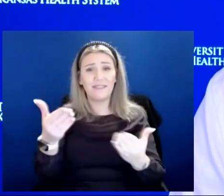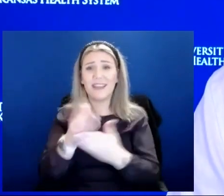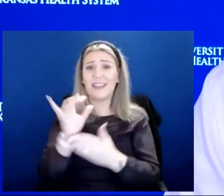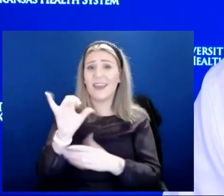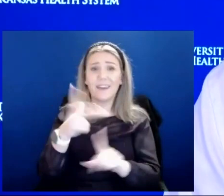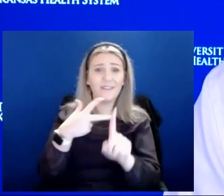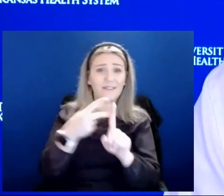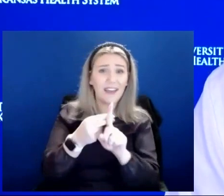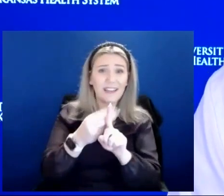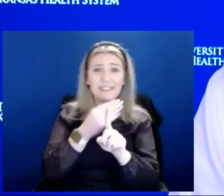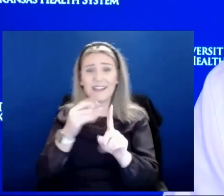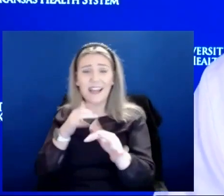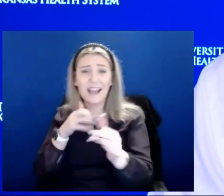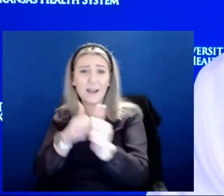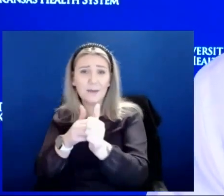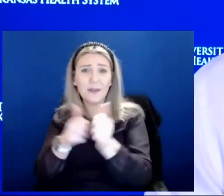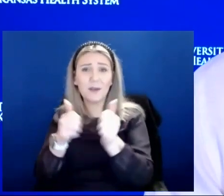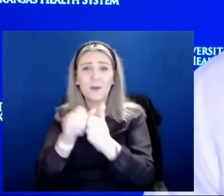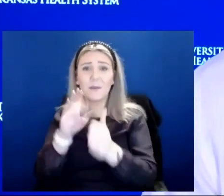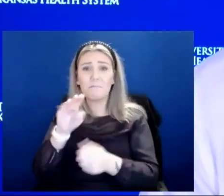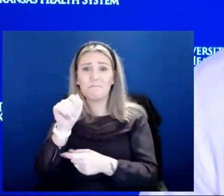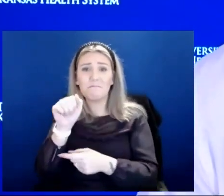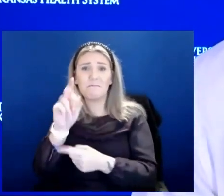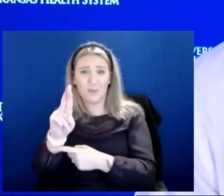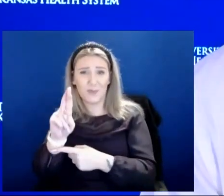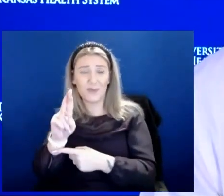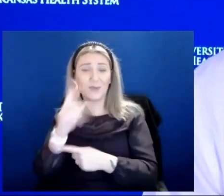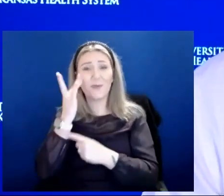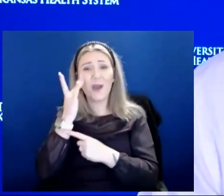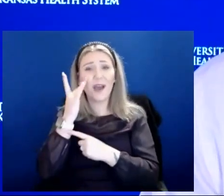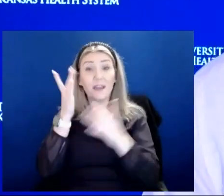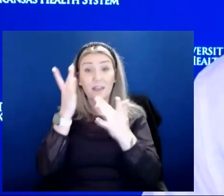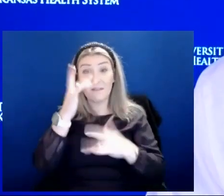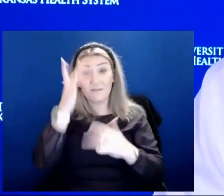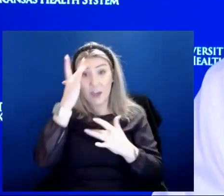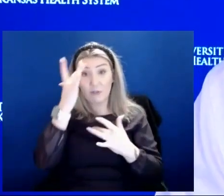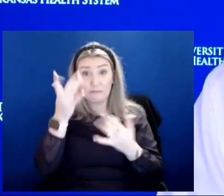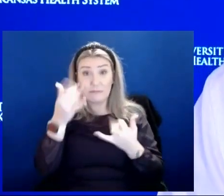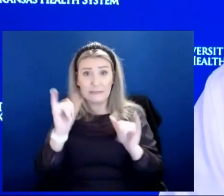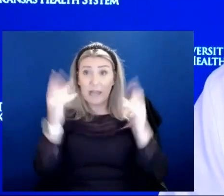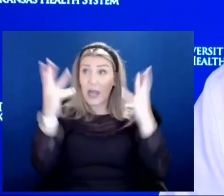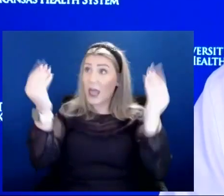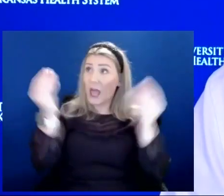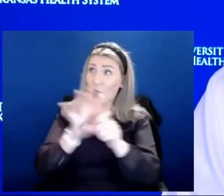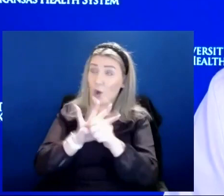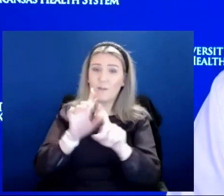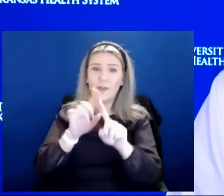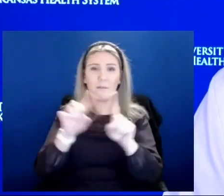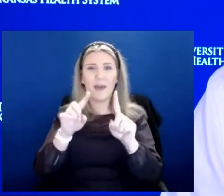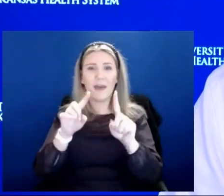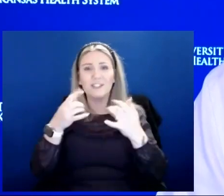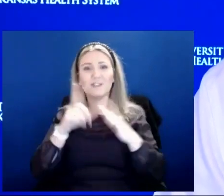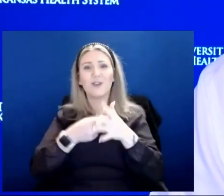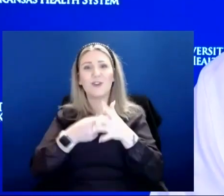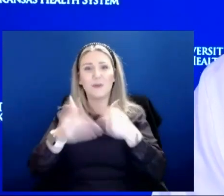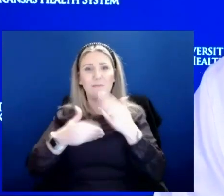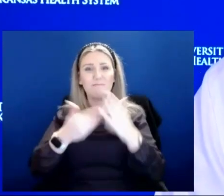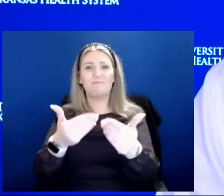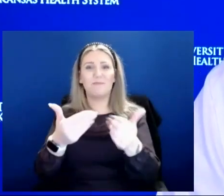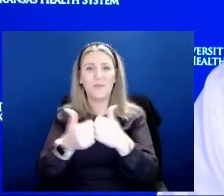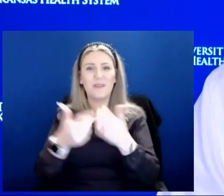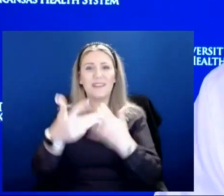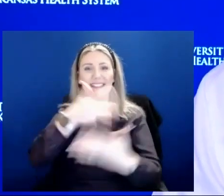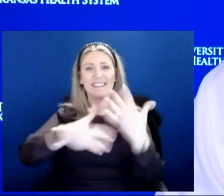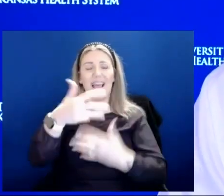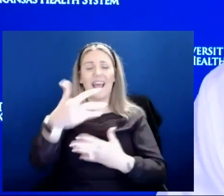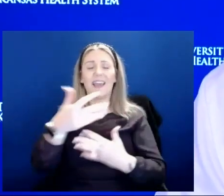to date with your booster, because the virus is still out there, but we are starting to move forward as a society, and that's a good thing. But always